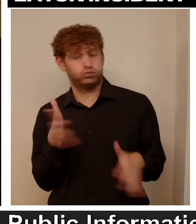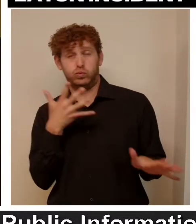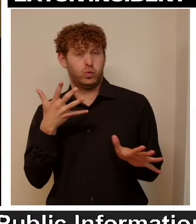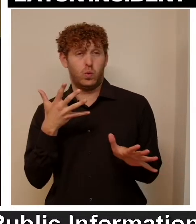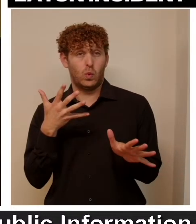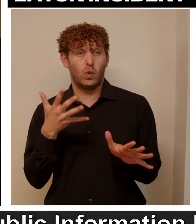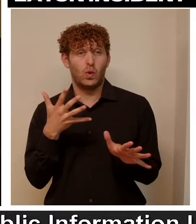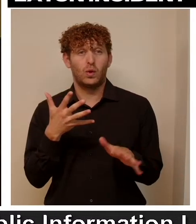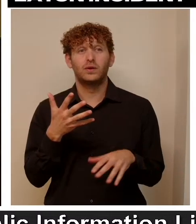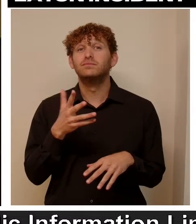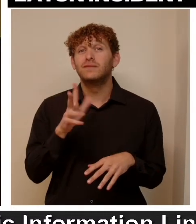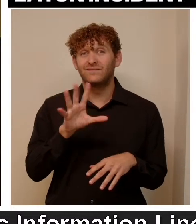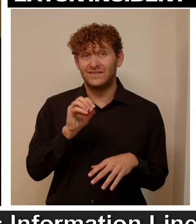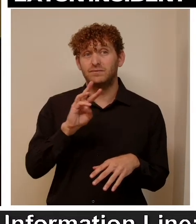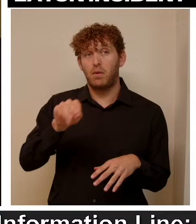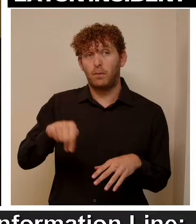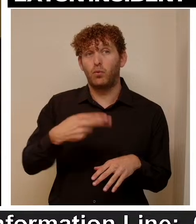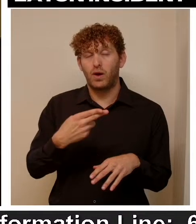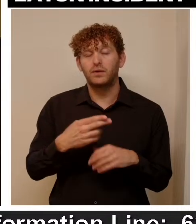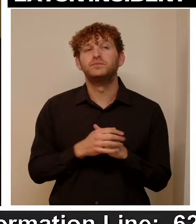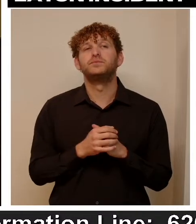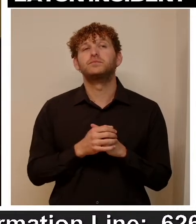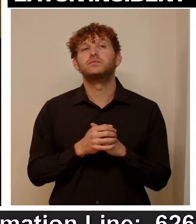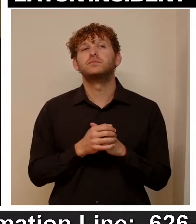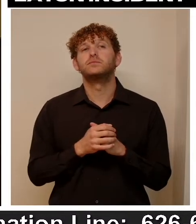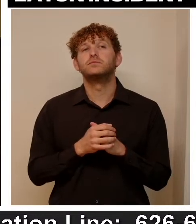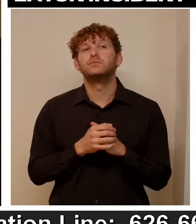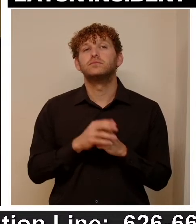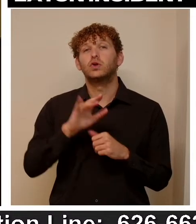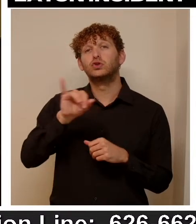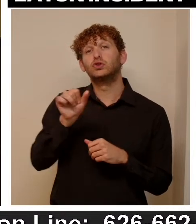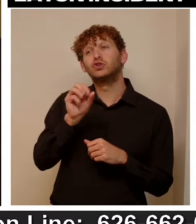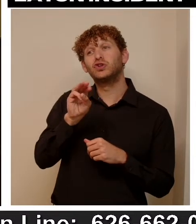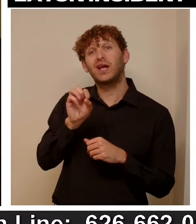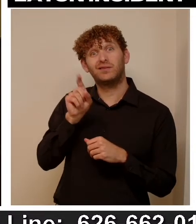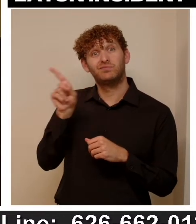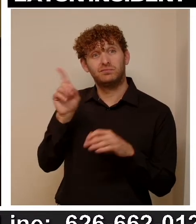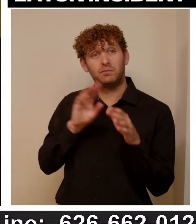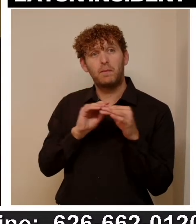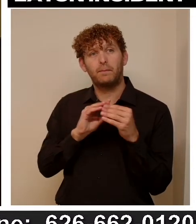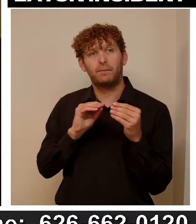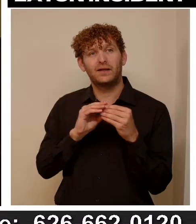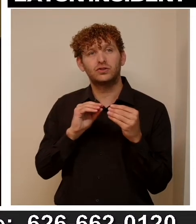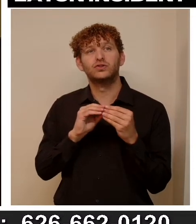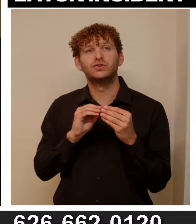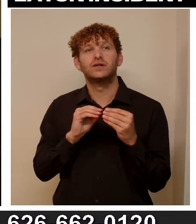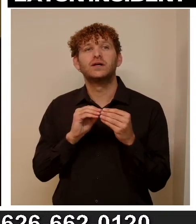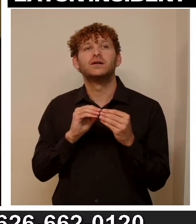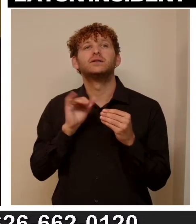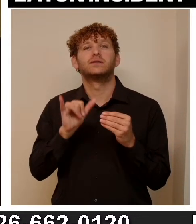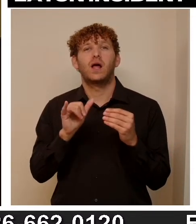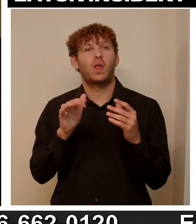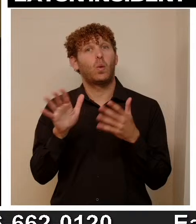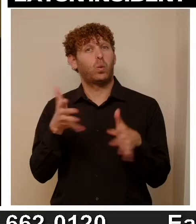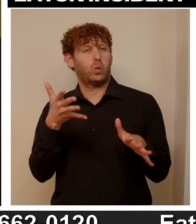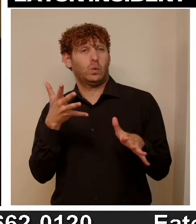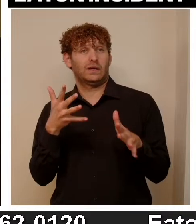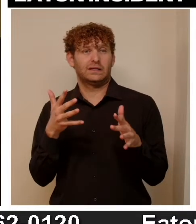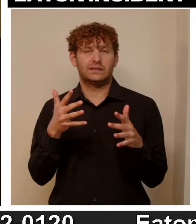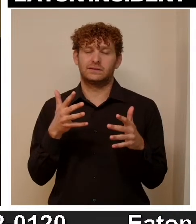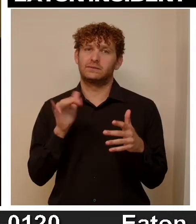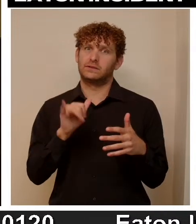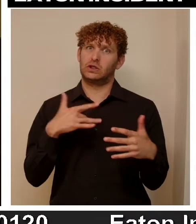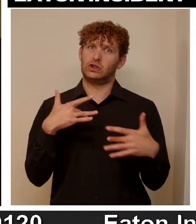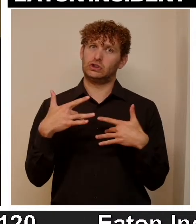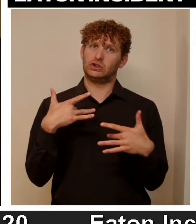period. As James has mentioned, what's more of a concern to us, or as equal of a concern to us,